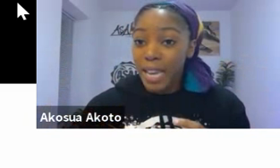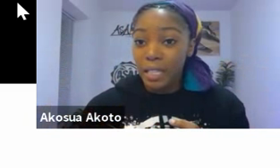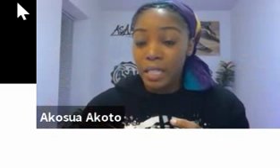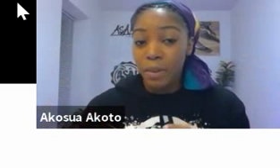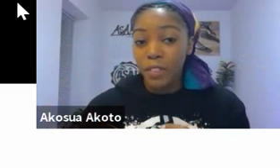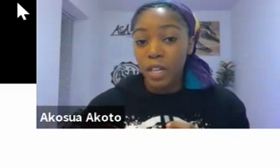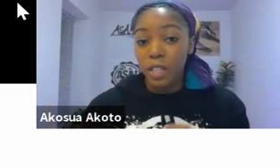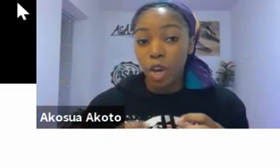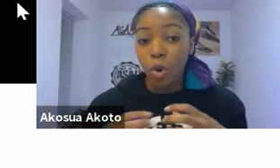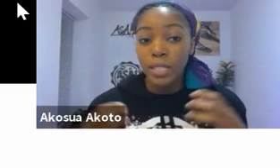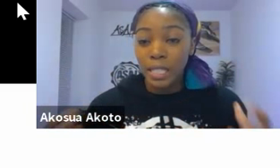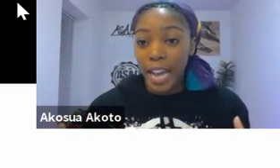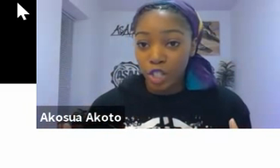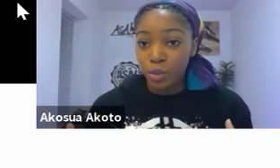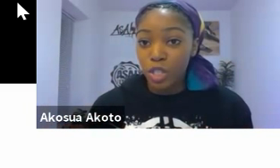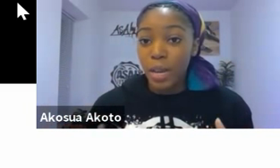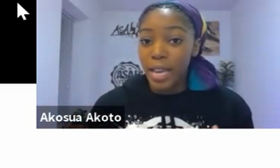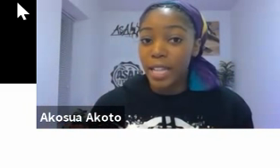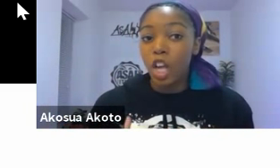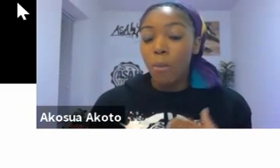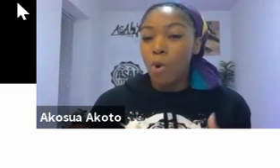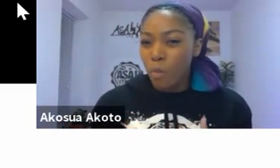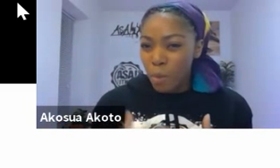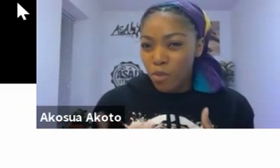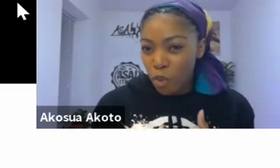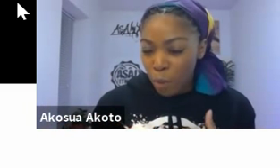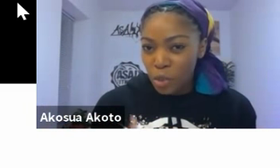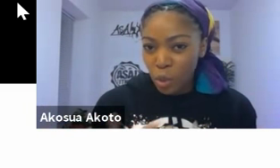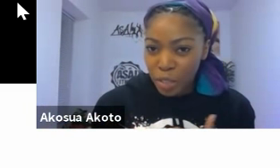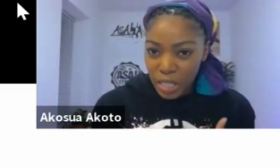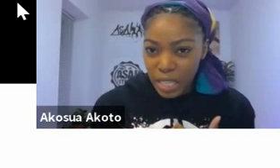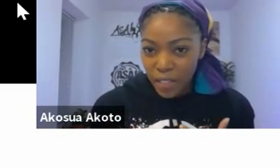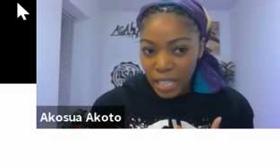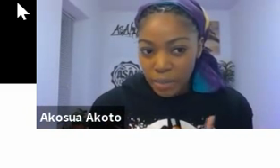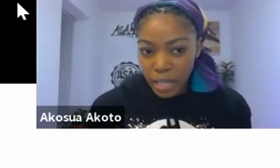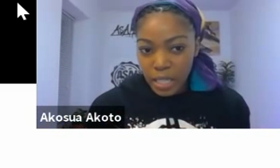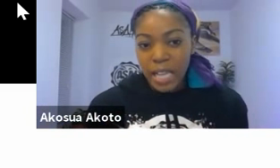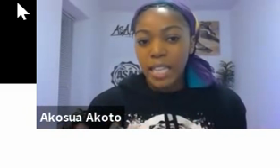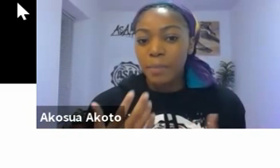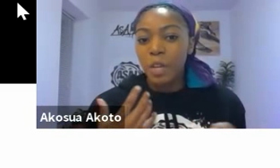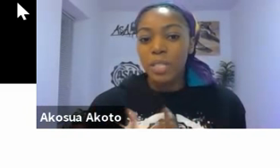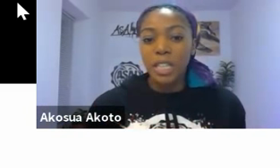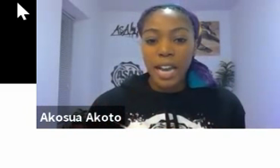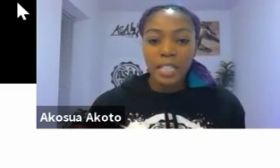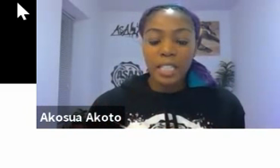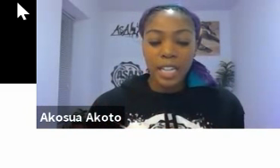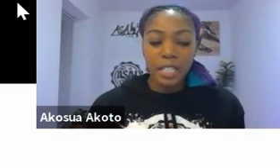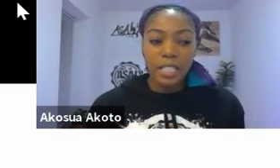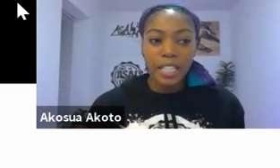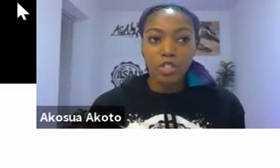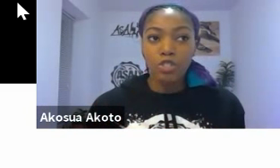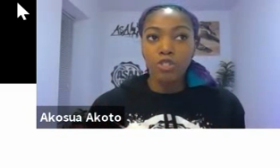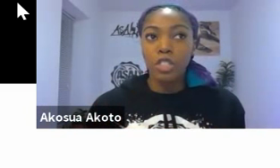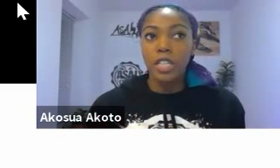even imitating some of the holy statues. So again, more from a performance or a presentative aspect. Same thing with China.